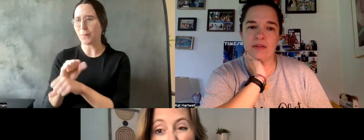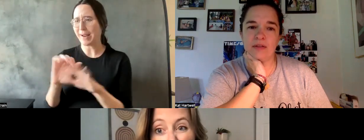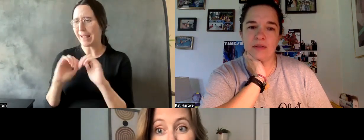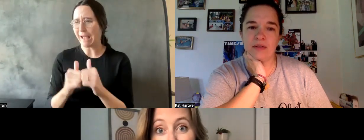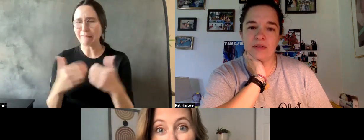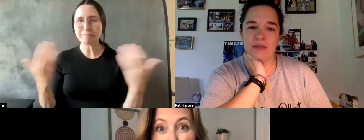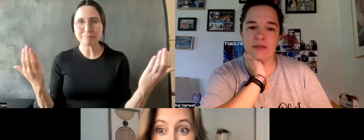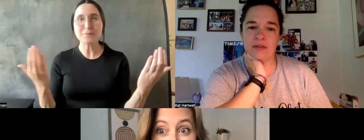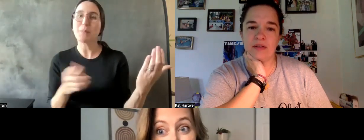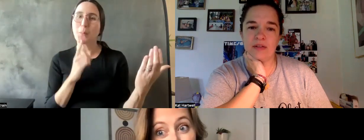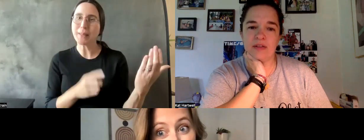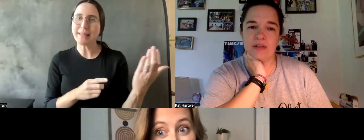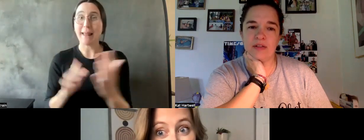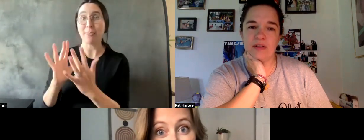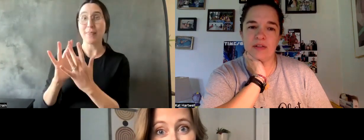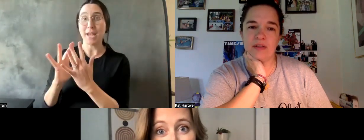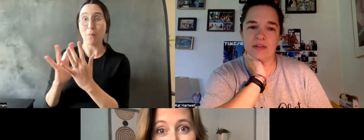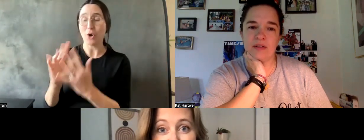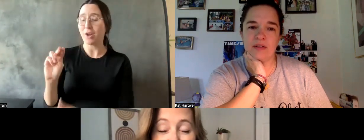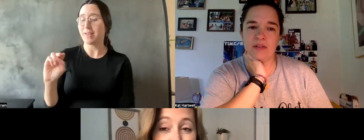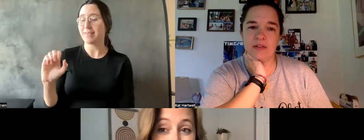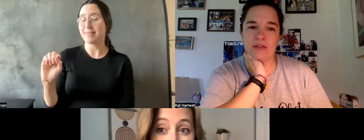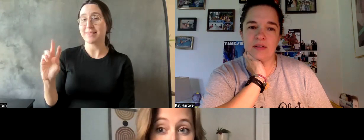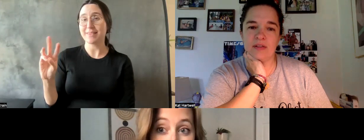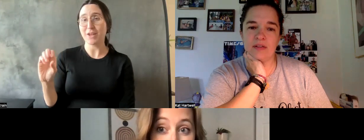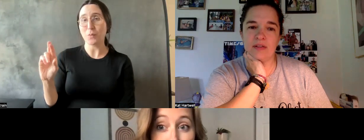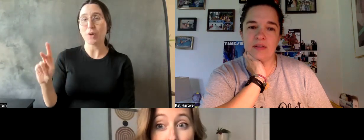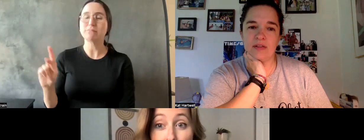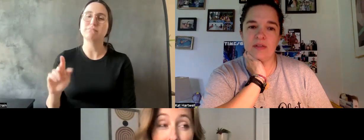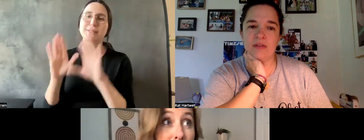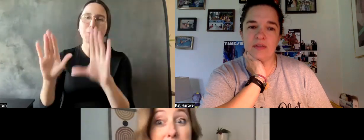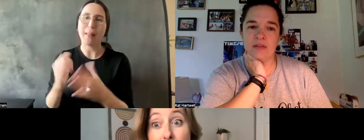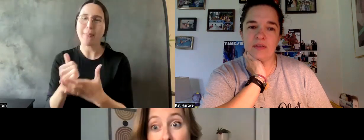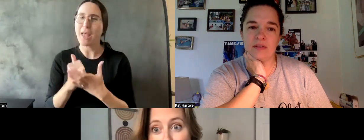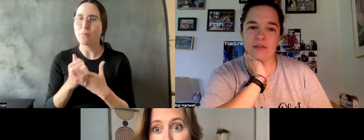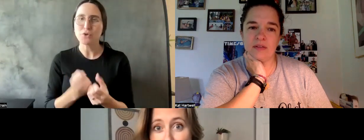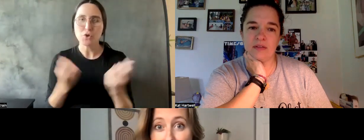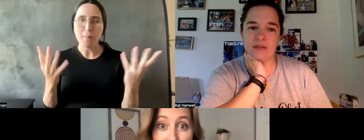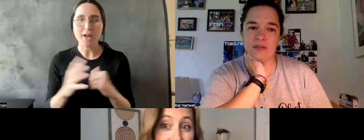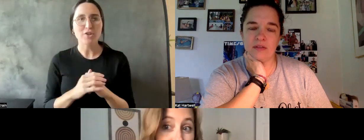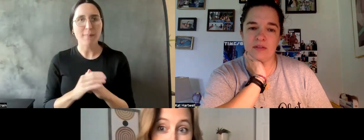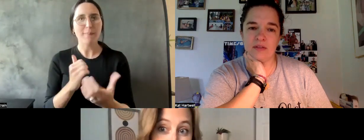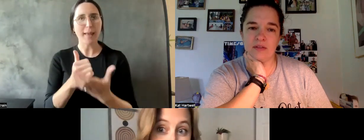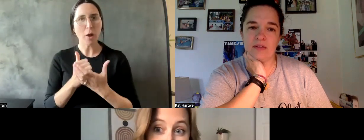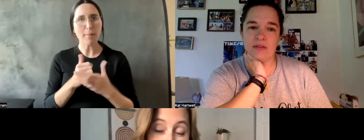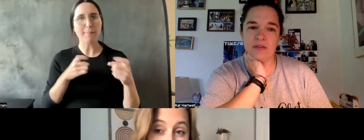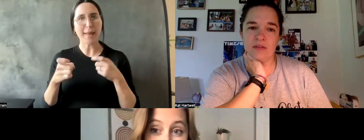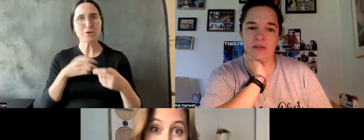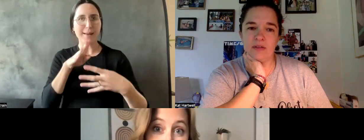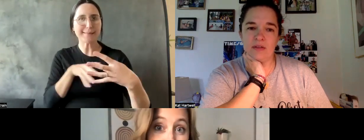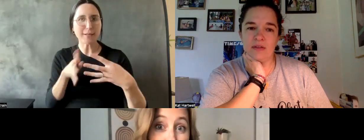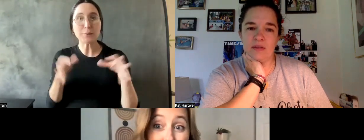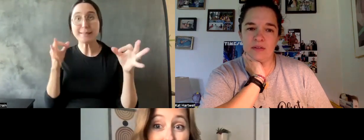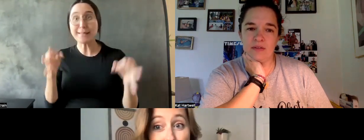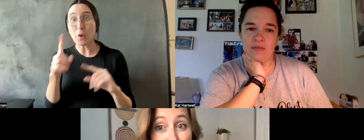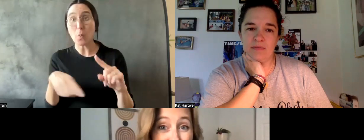of choose when I travel and when these seasons come out. We're in summertime right now, and my daughter just finished